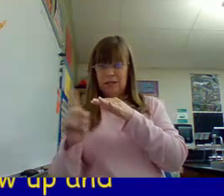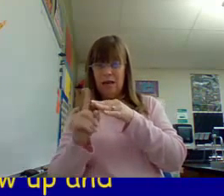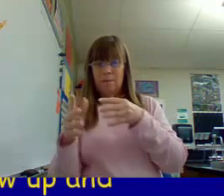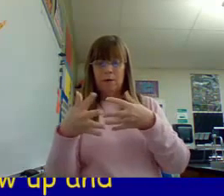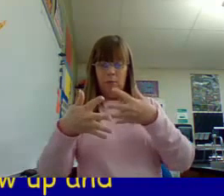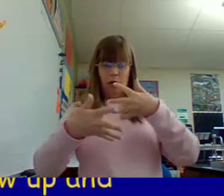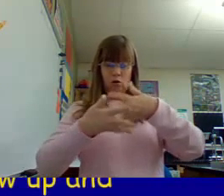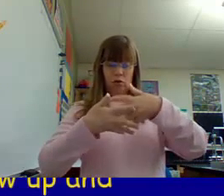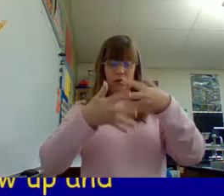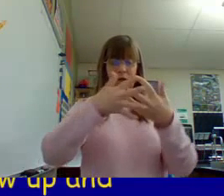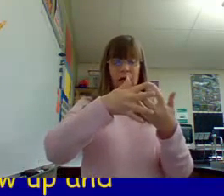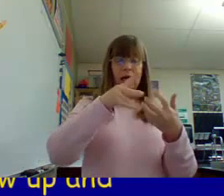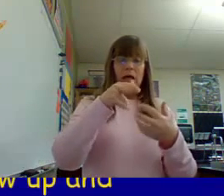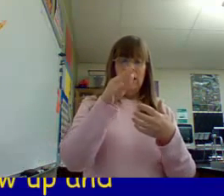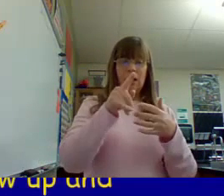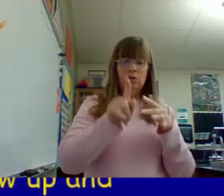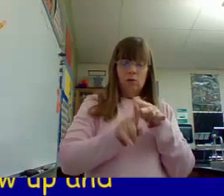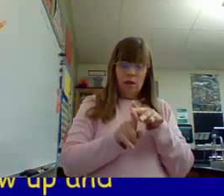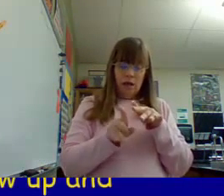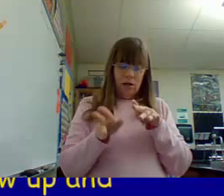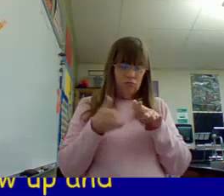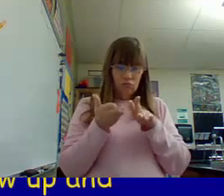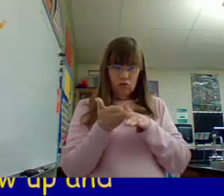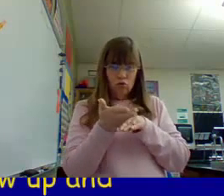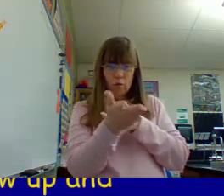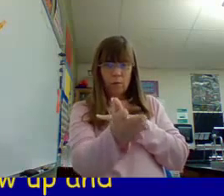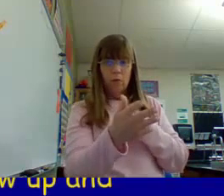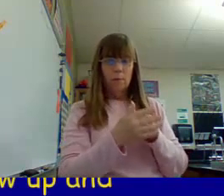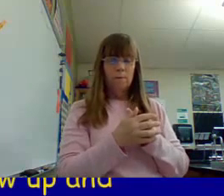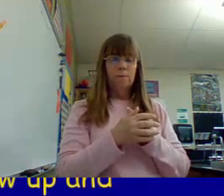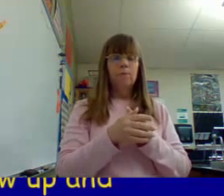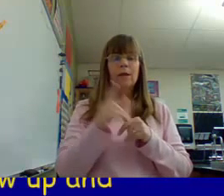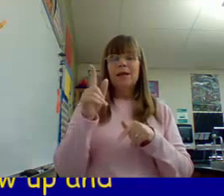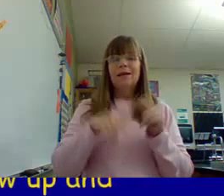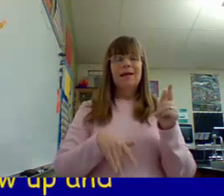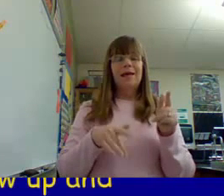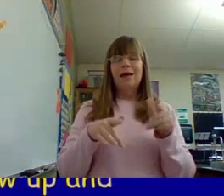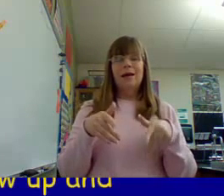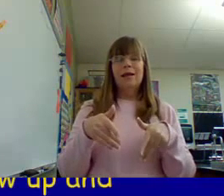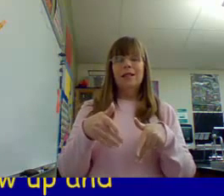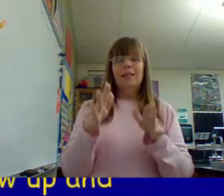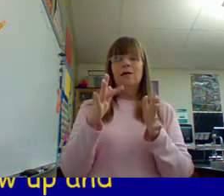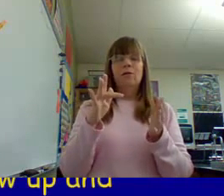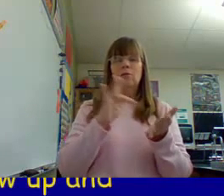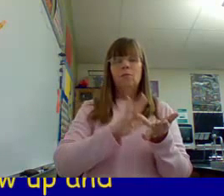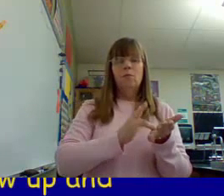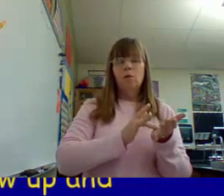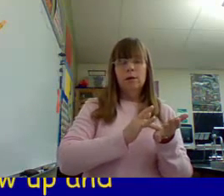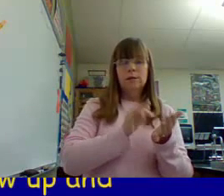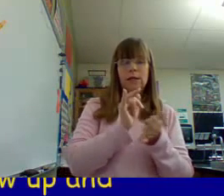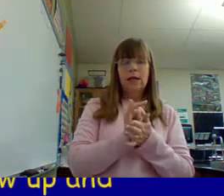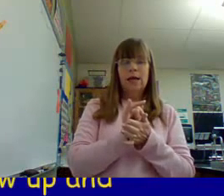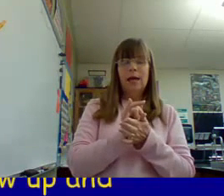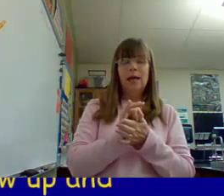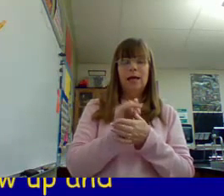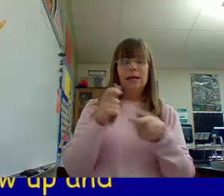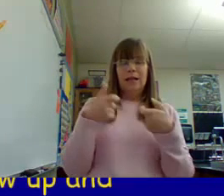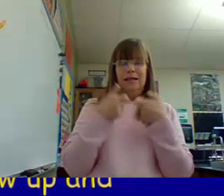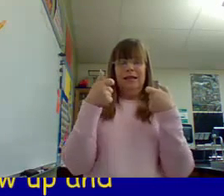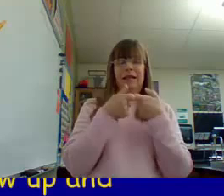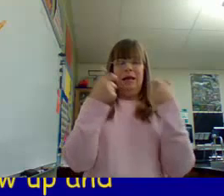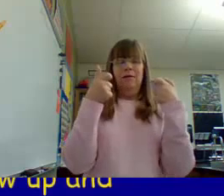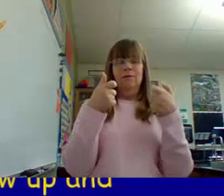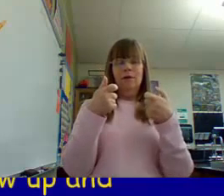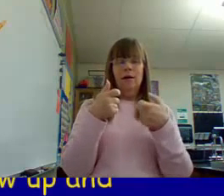stunning have been outlawed. They used to actually catch fish for markets and stuff by poisoning and stunning, which